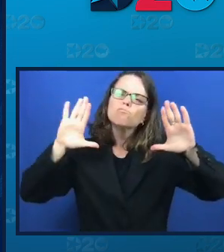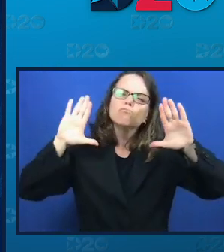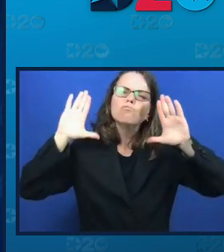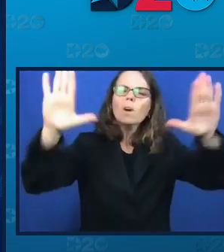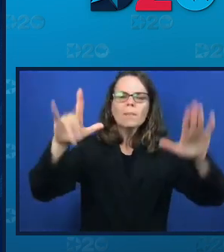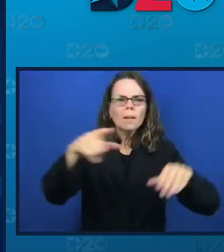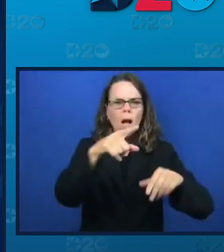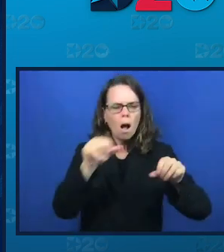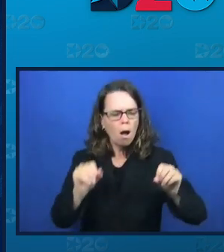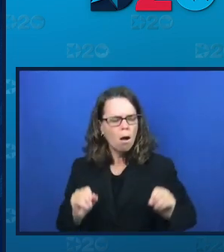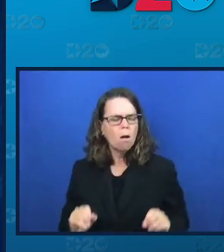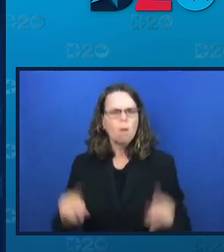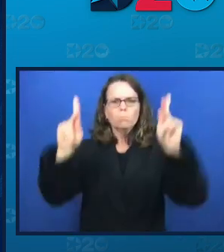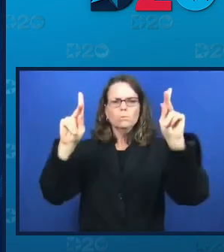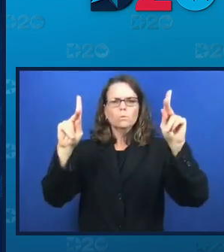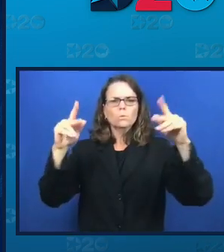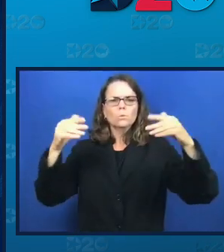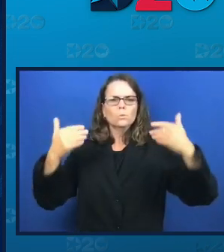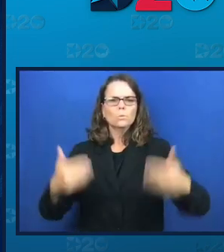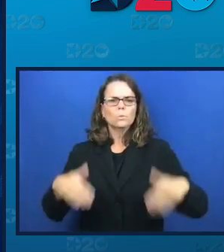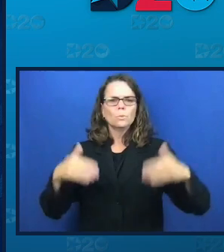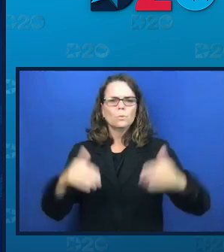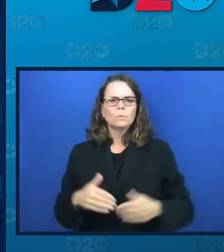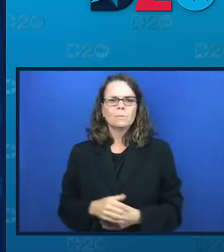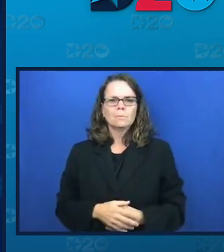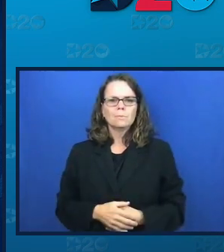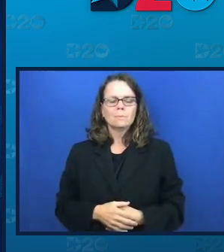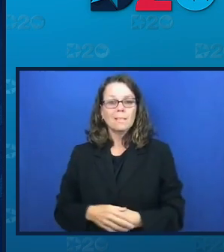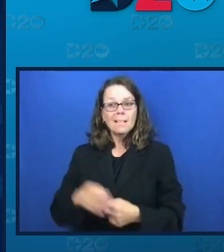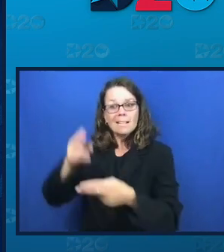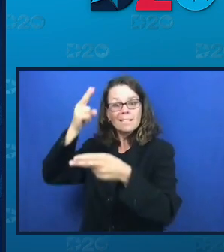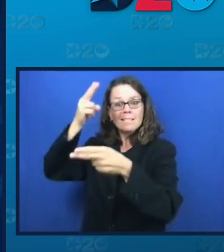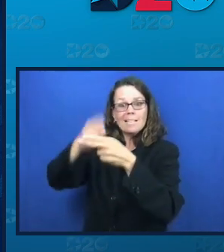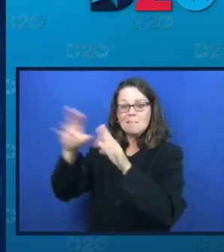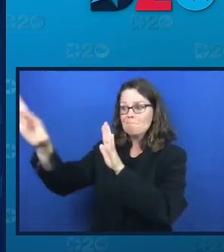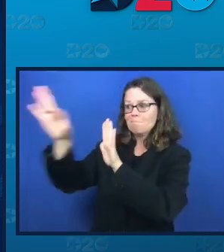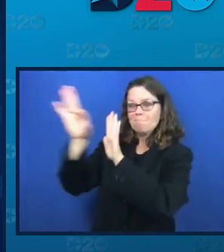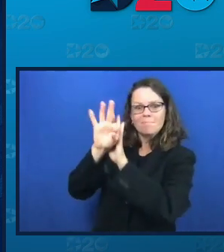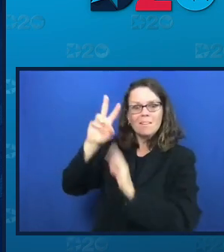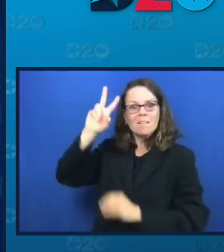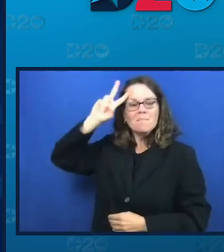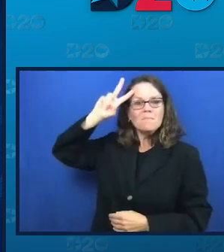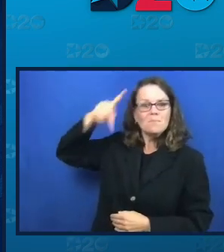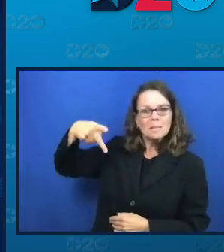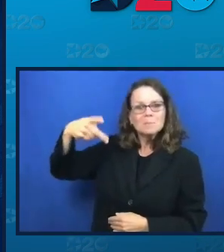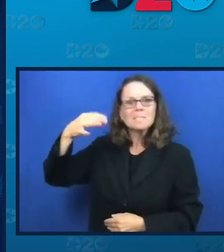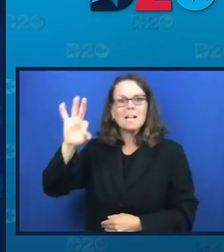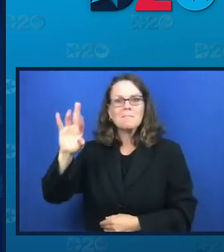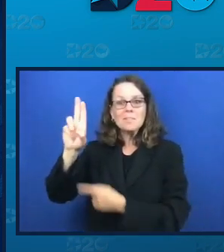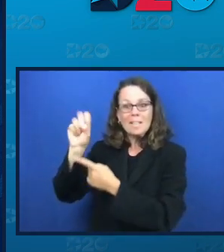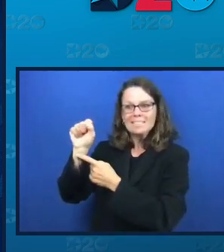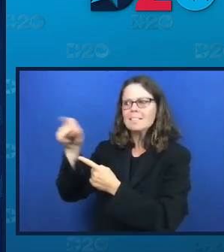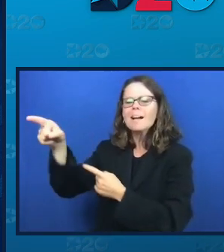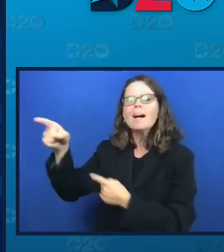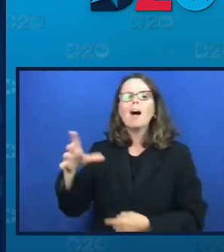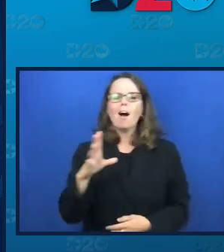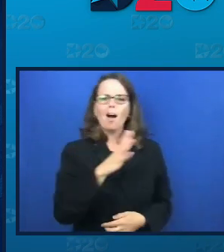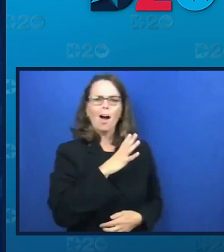accept your nomination for Vice President of the United States of America.